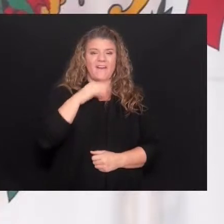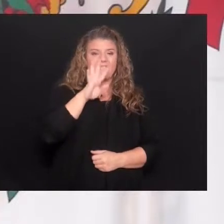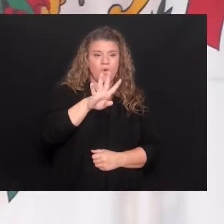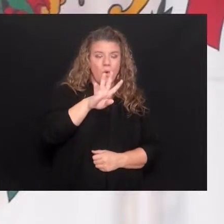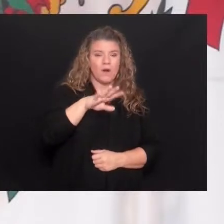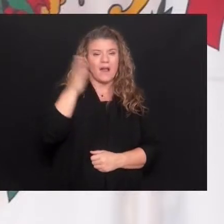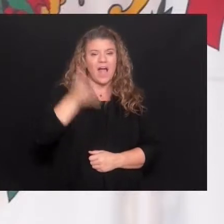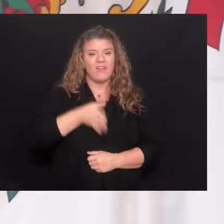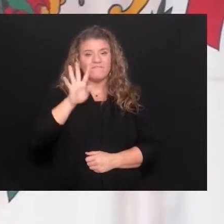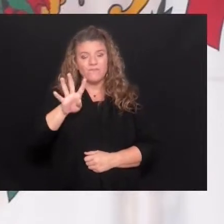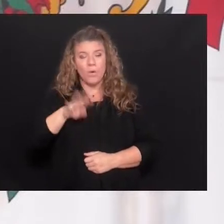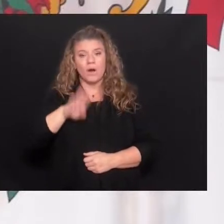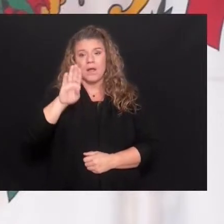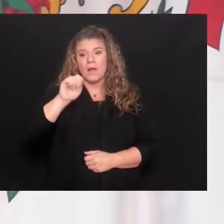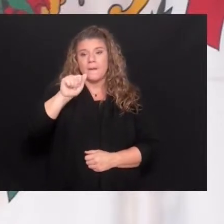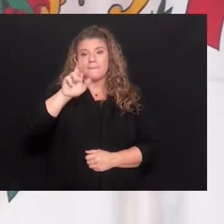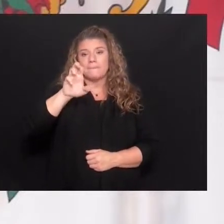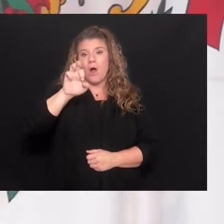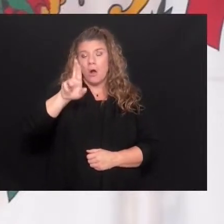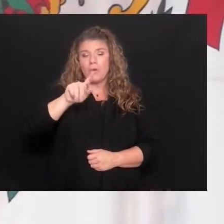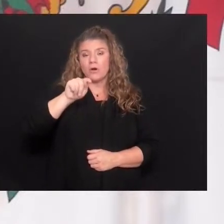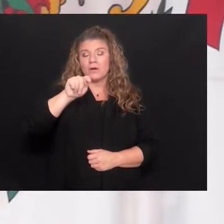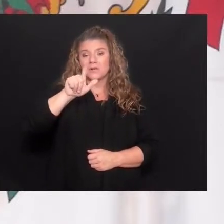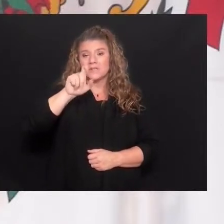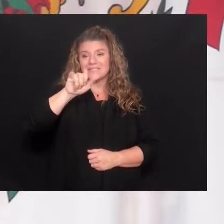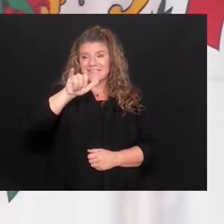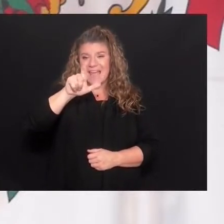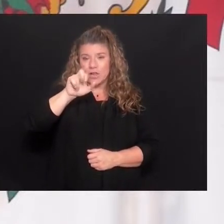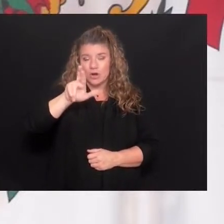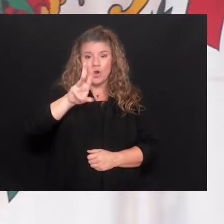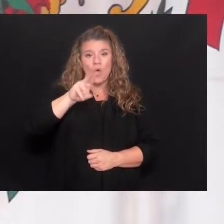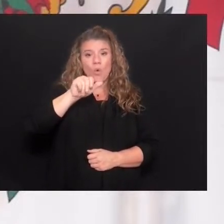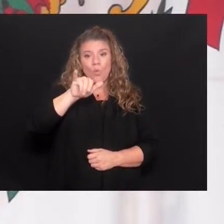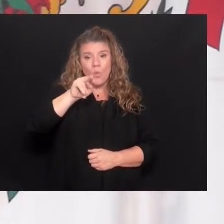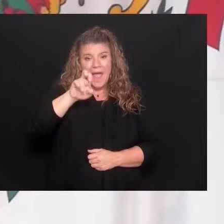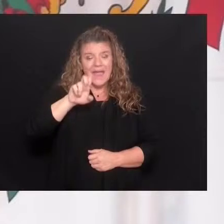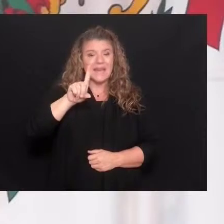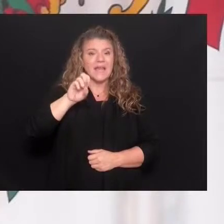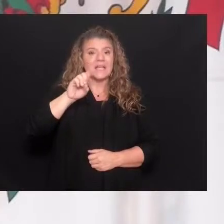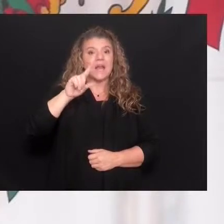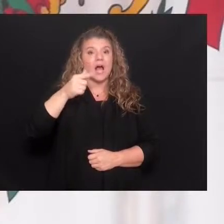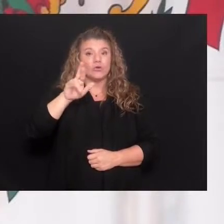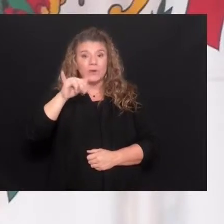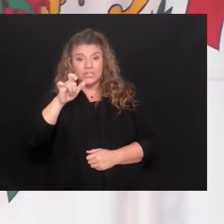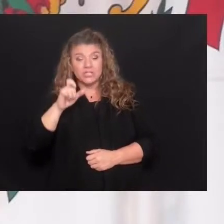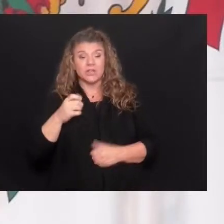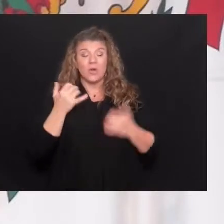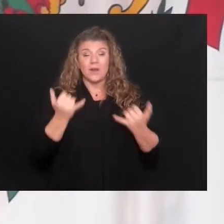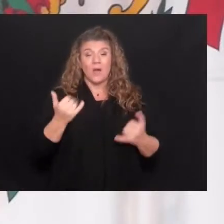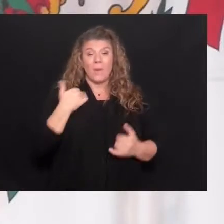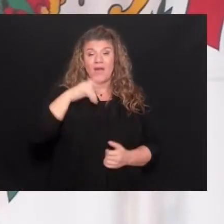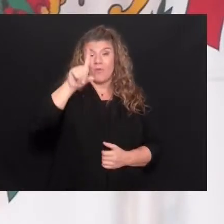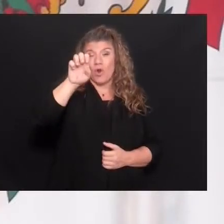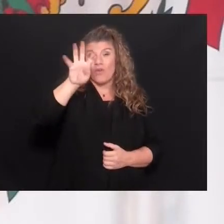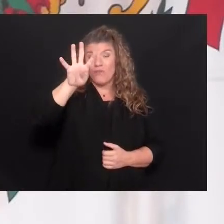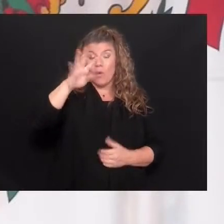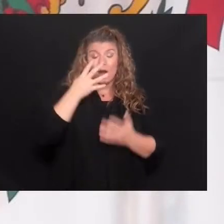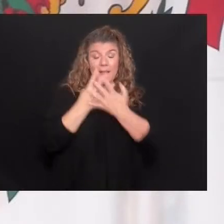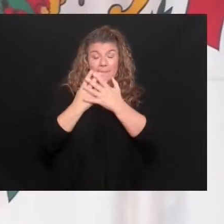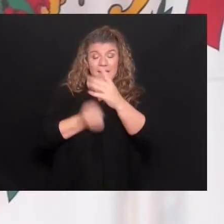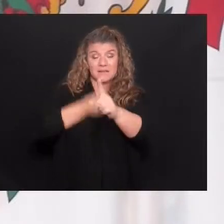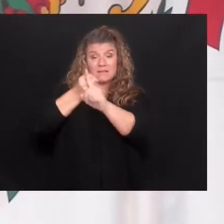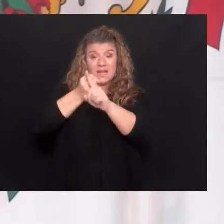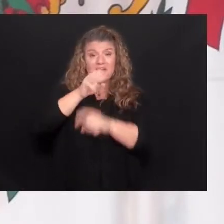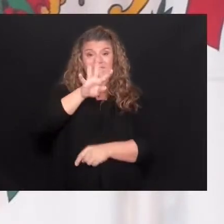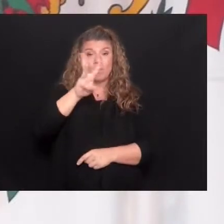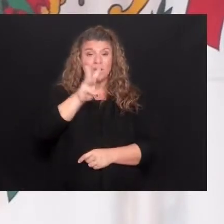counties. That's Barber, Doddridge, Taylor, and Wayne counties. We now have 104 inmates that are infected and 46